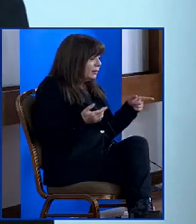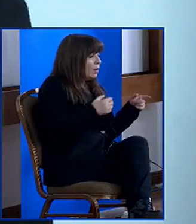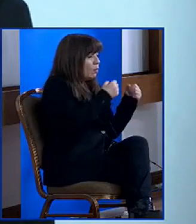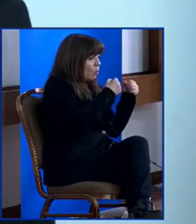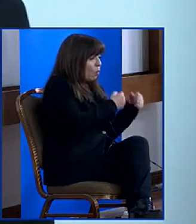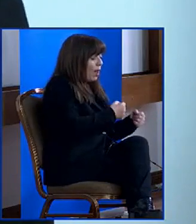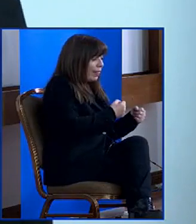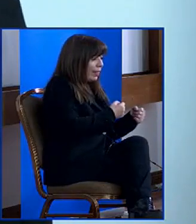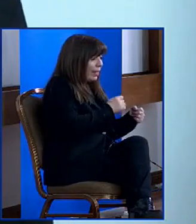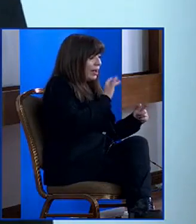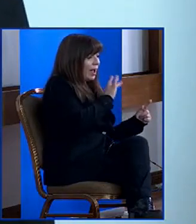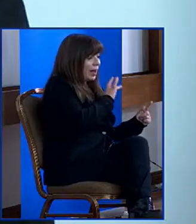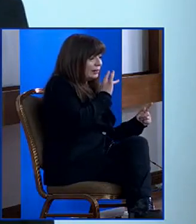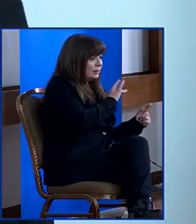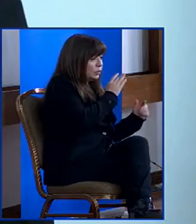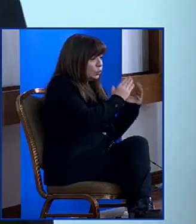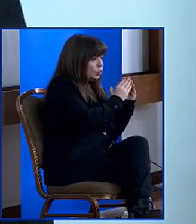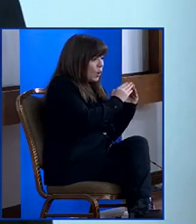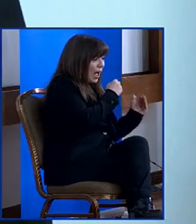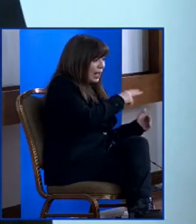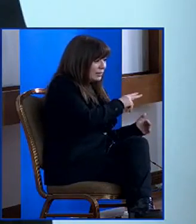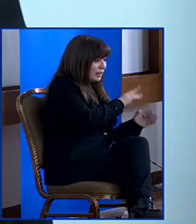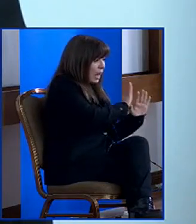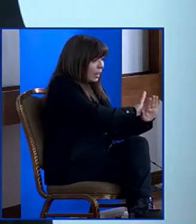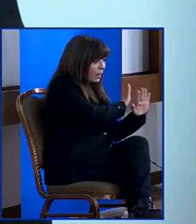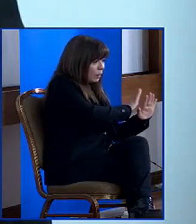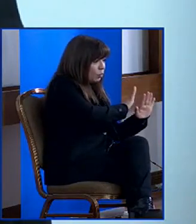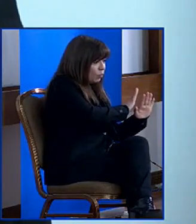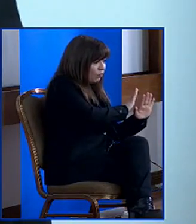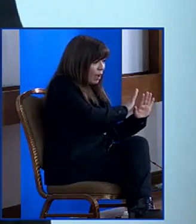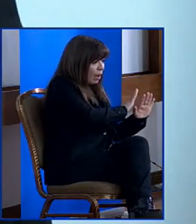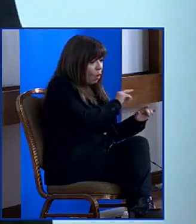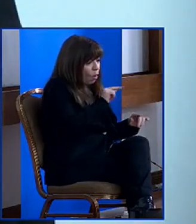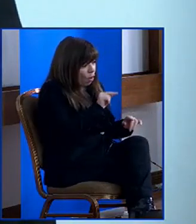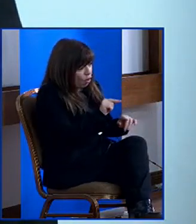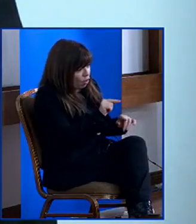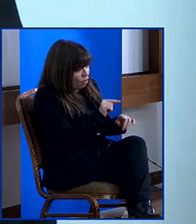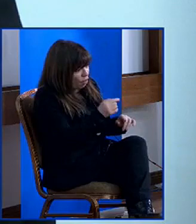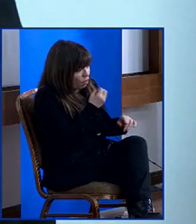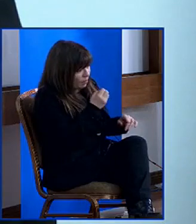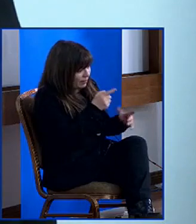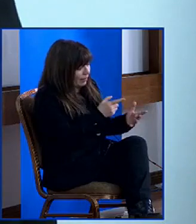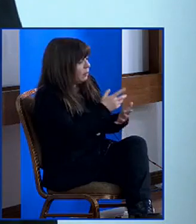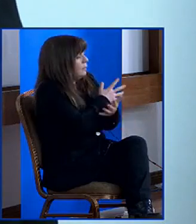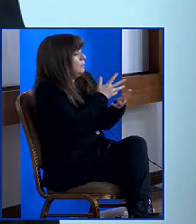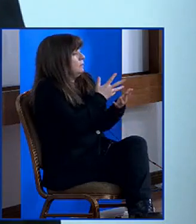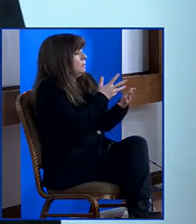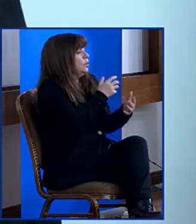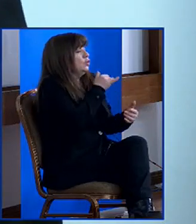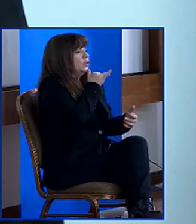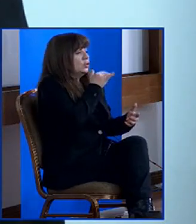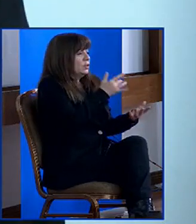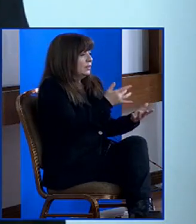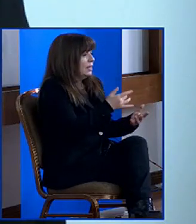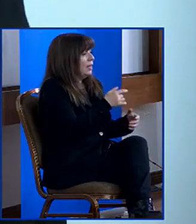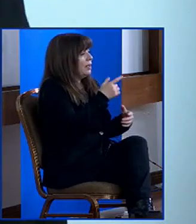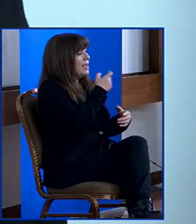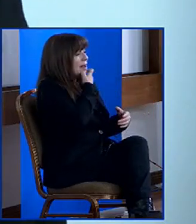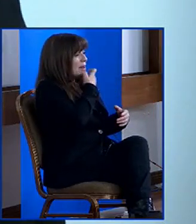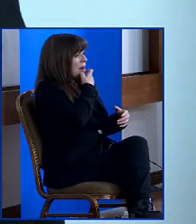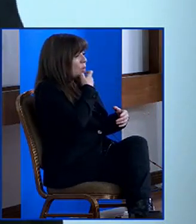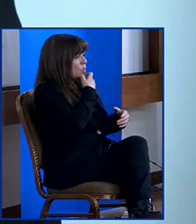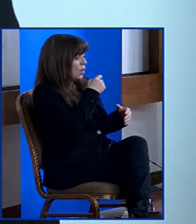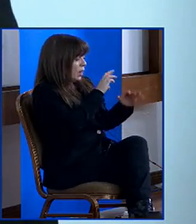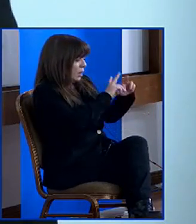UK, we've similarly had studies that cold homes are recognised as a source of physical and mental ill health. They increase the risk of heart